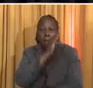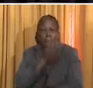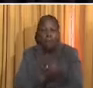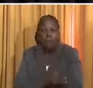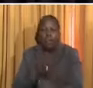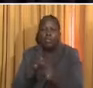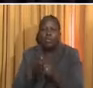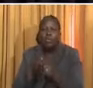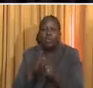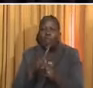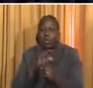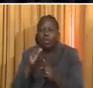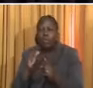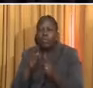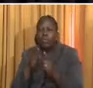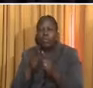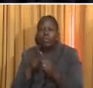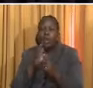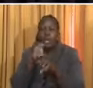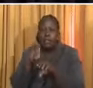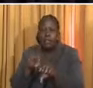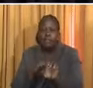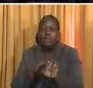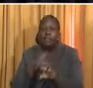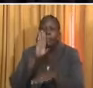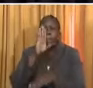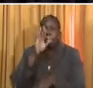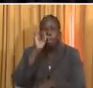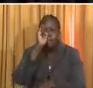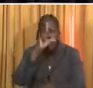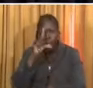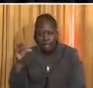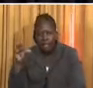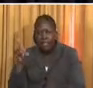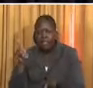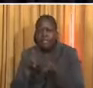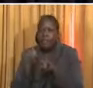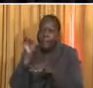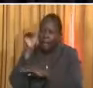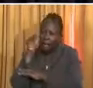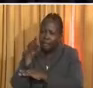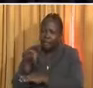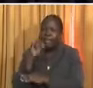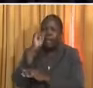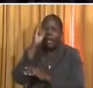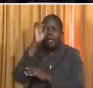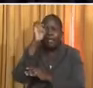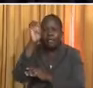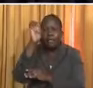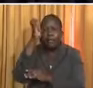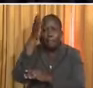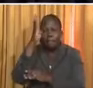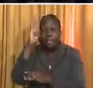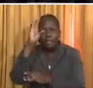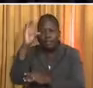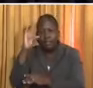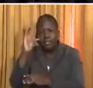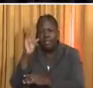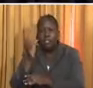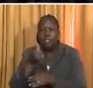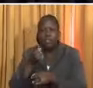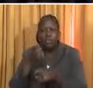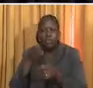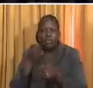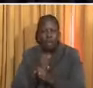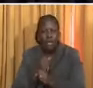draft bill passed by Parliament and to request the IEBC to conduct a national referendum for approval of